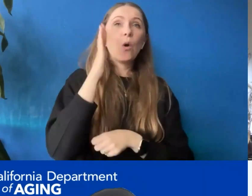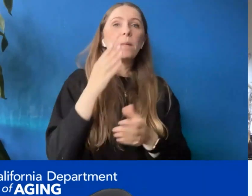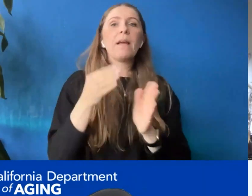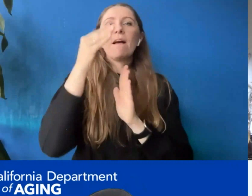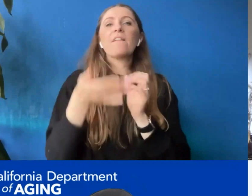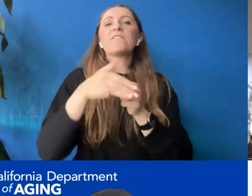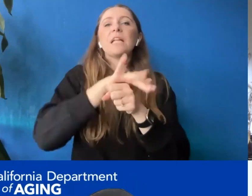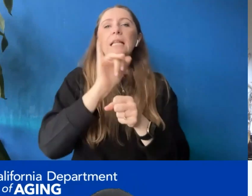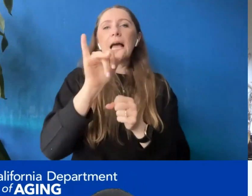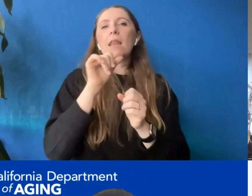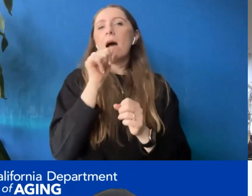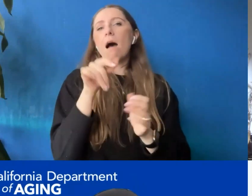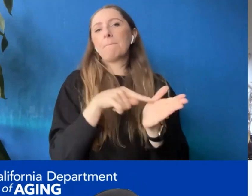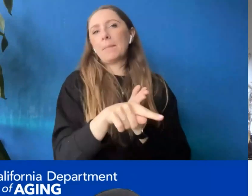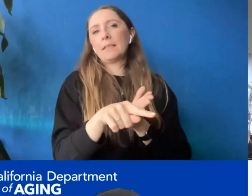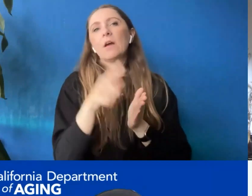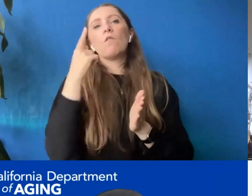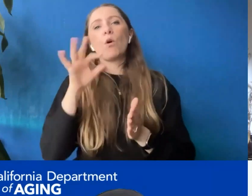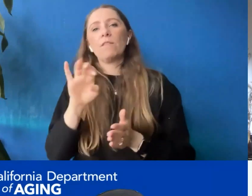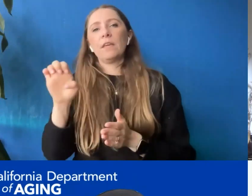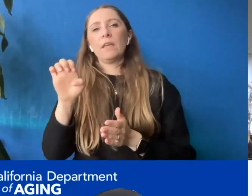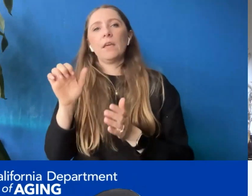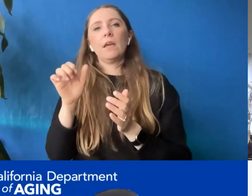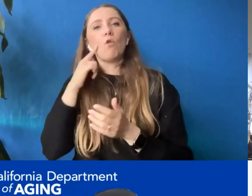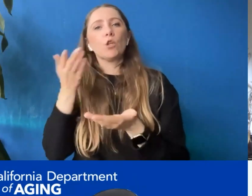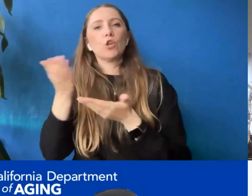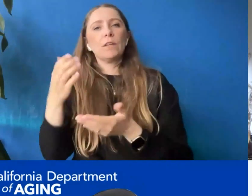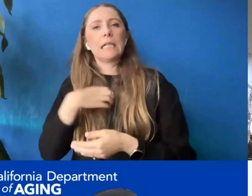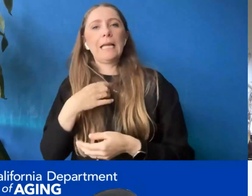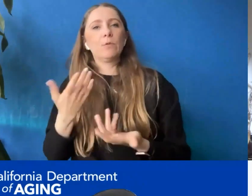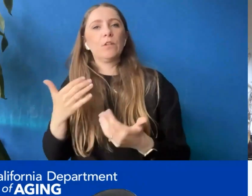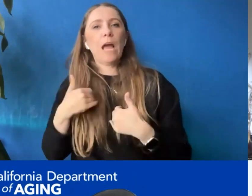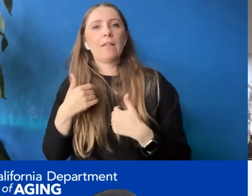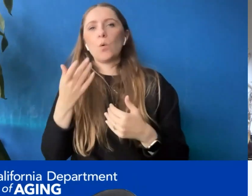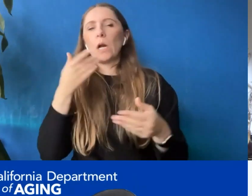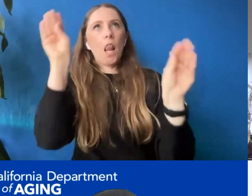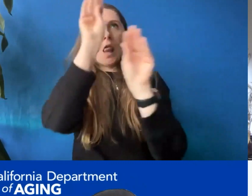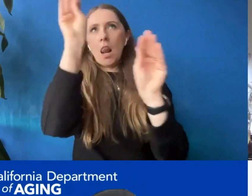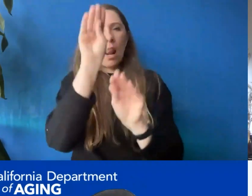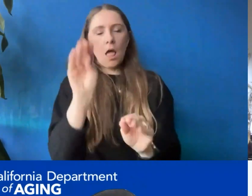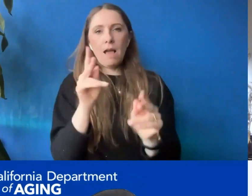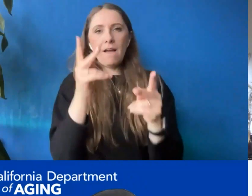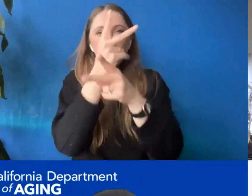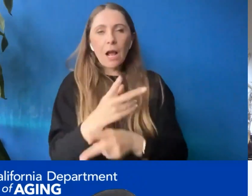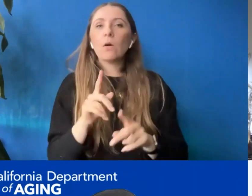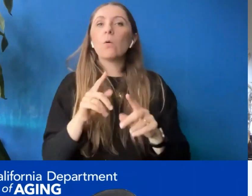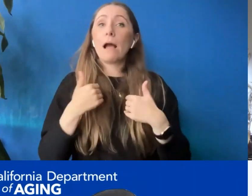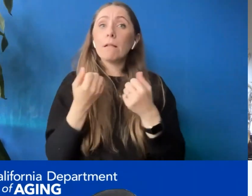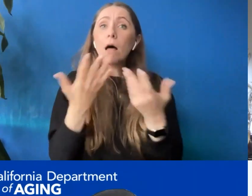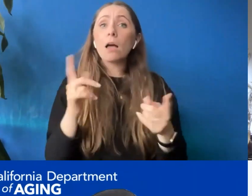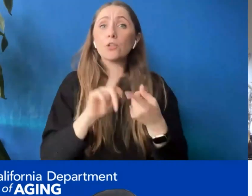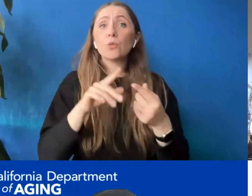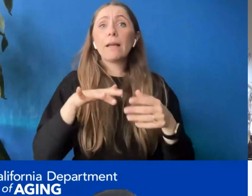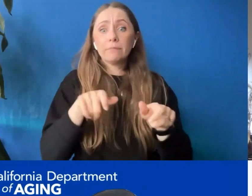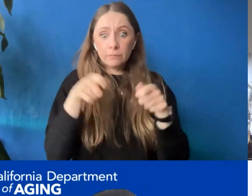information with the fee-for-service claims and encounters that we have now. So a lot to sort of unpack there,